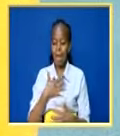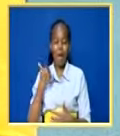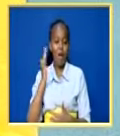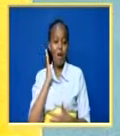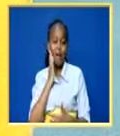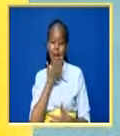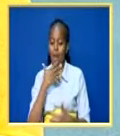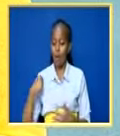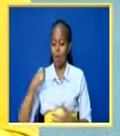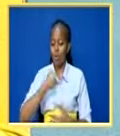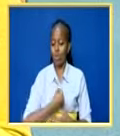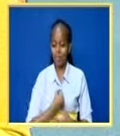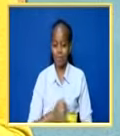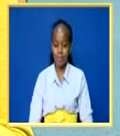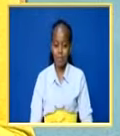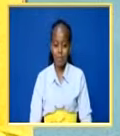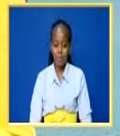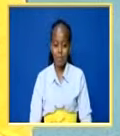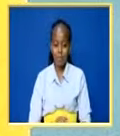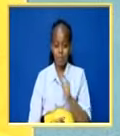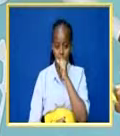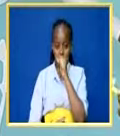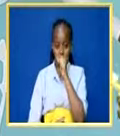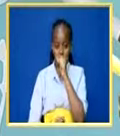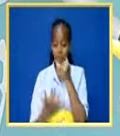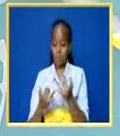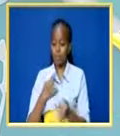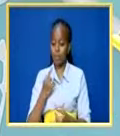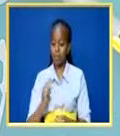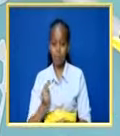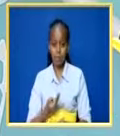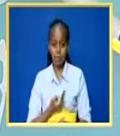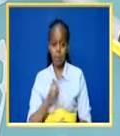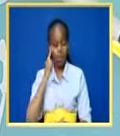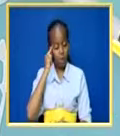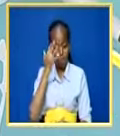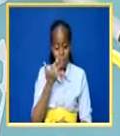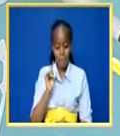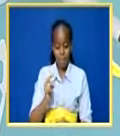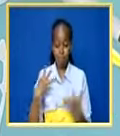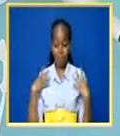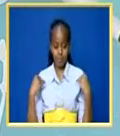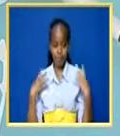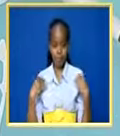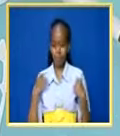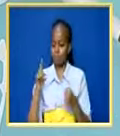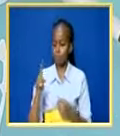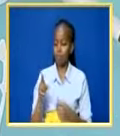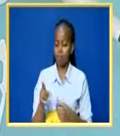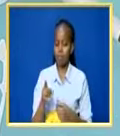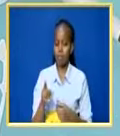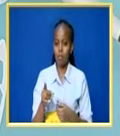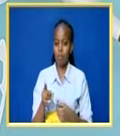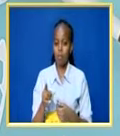too. It matches my coat. Good. Now, tell us, why do you think you should practice that